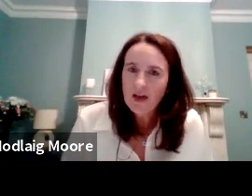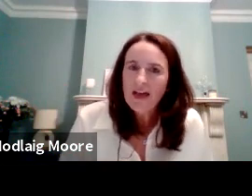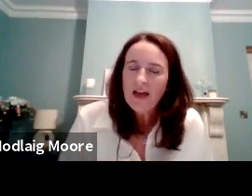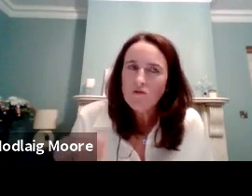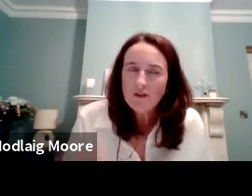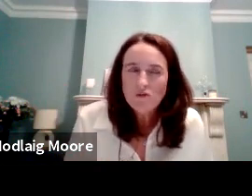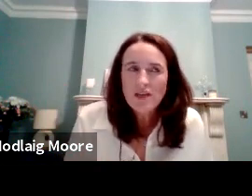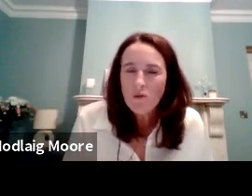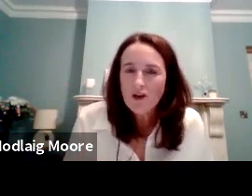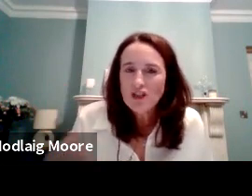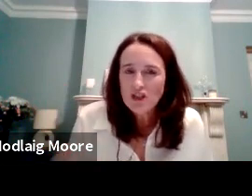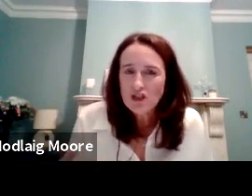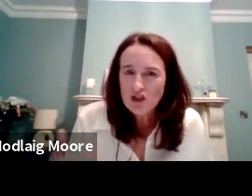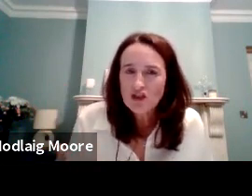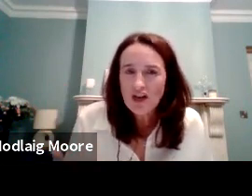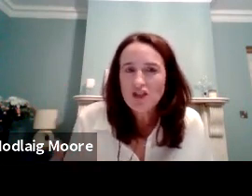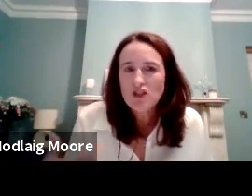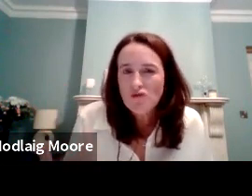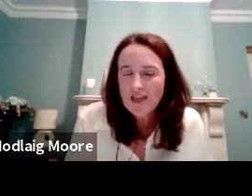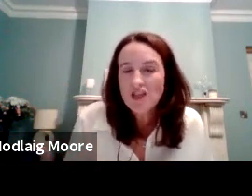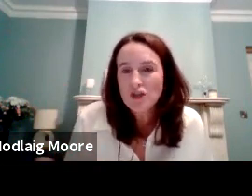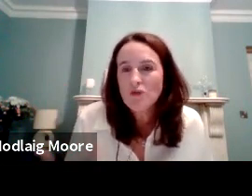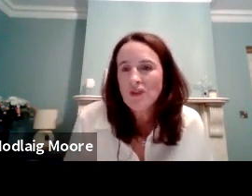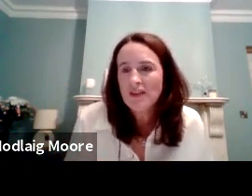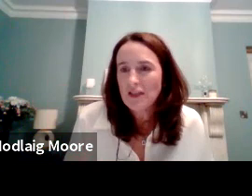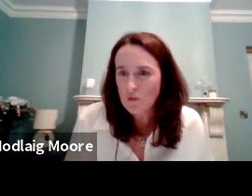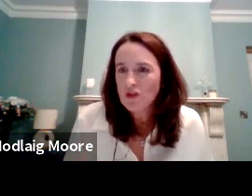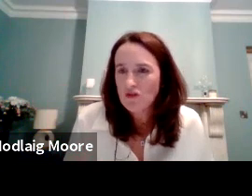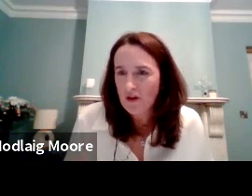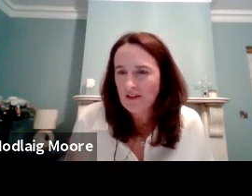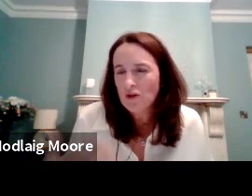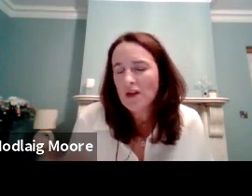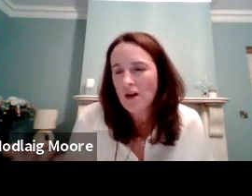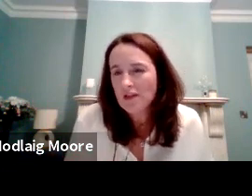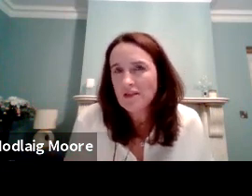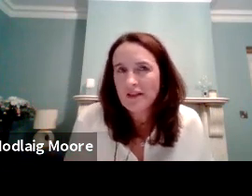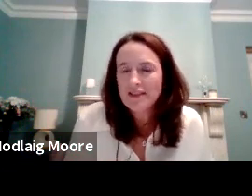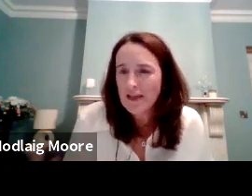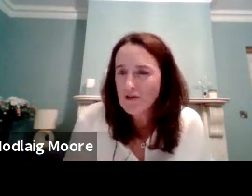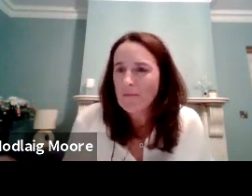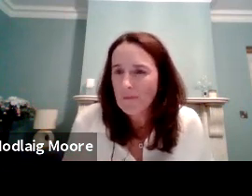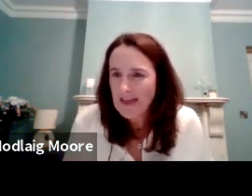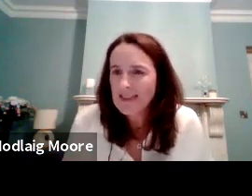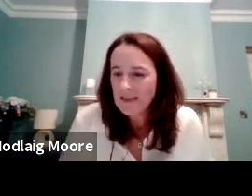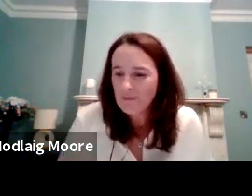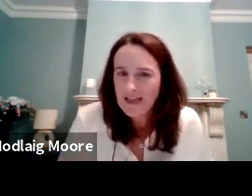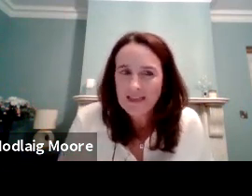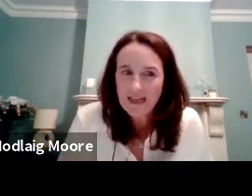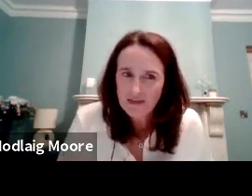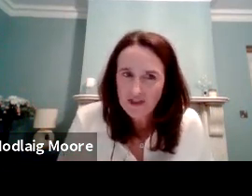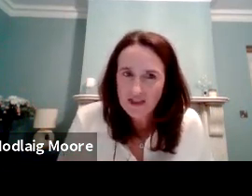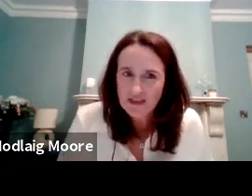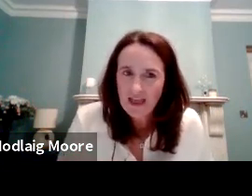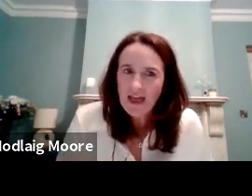down, it's really important to just start to gradually do things that you enjoy. You know, we call it kind of scheduling